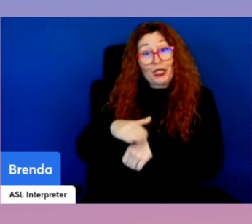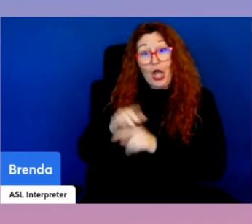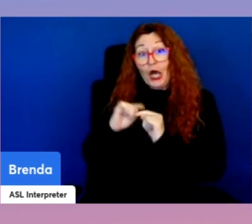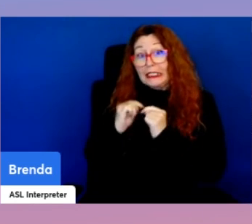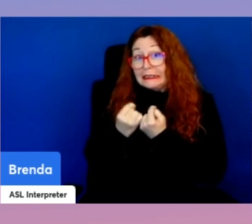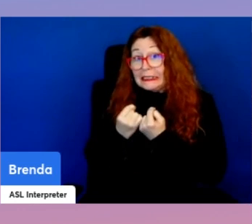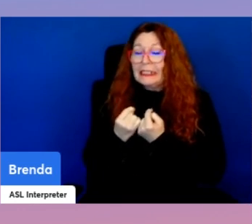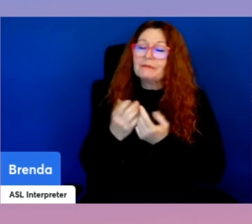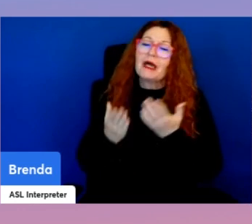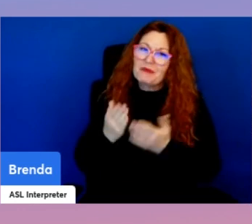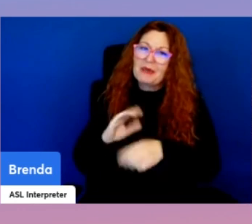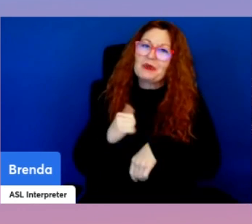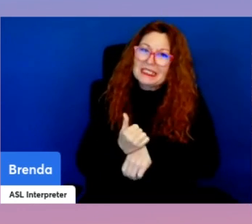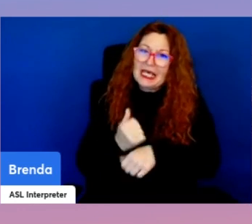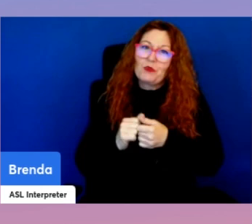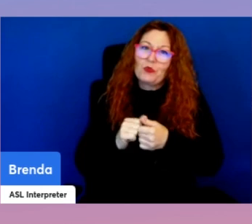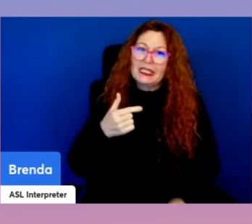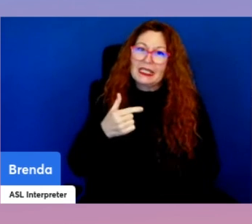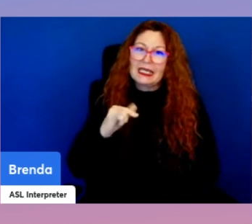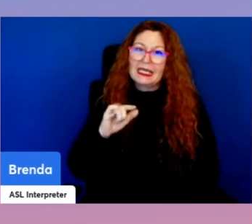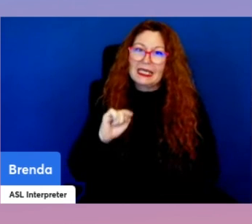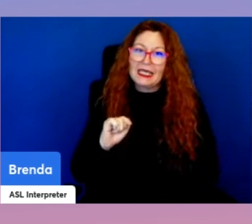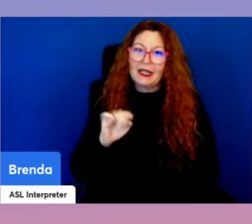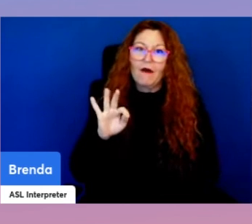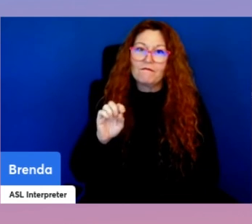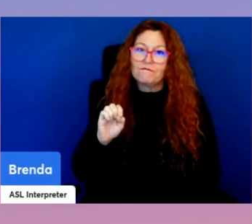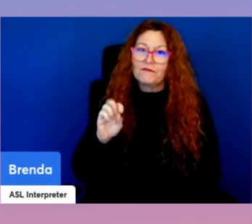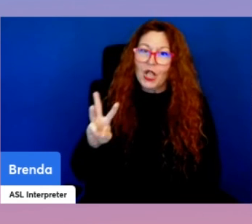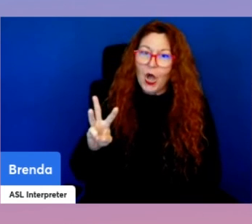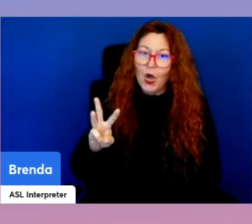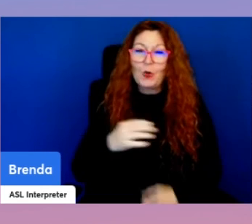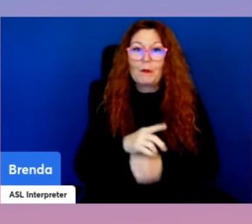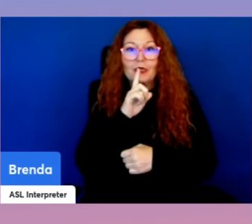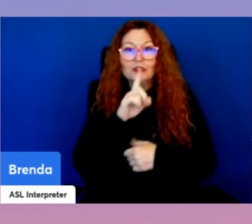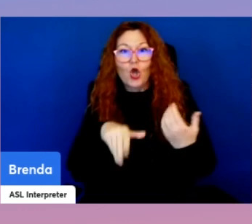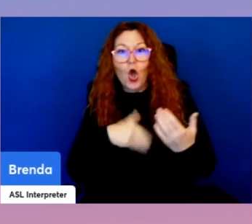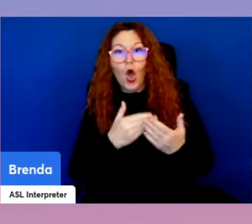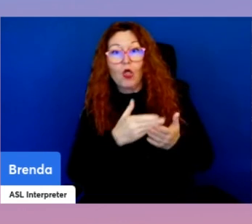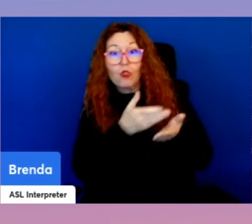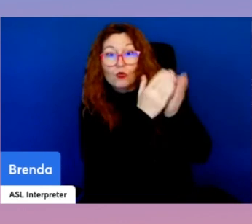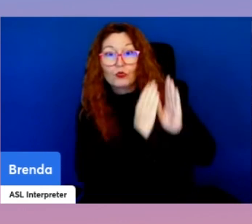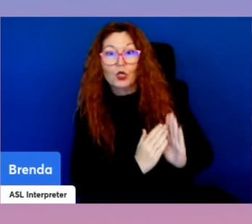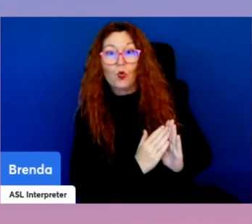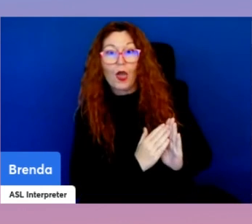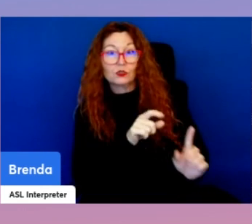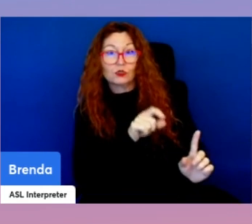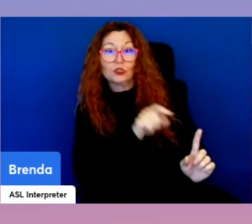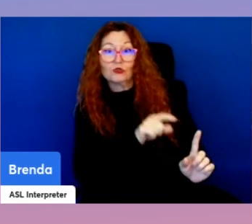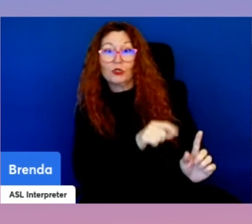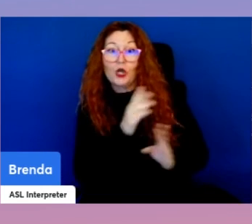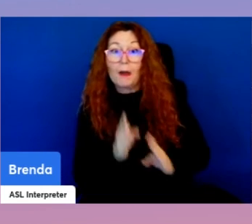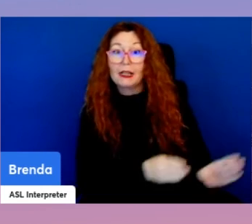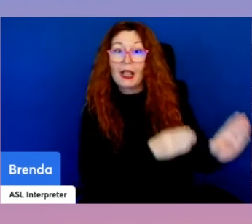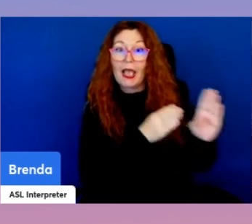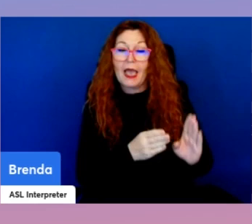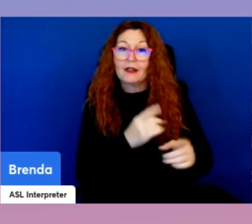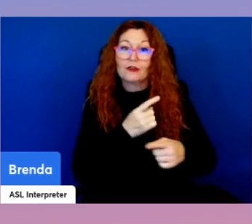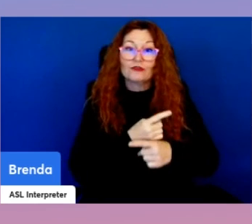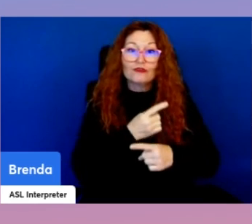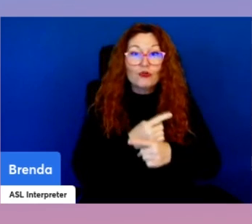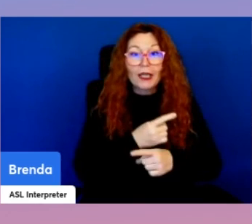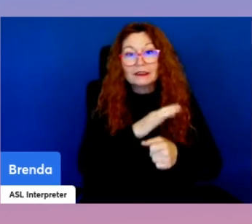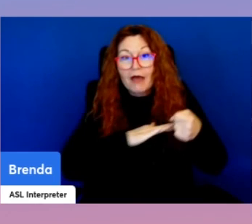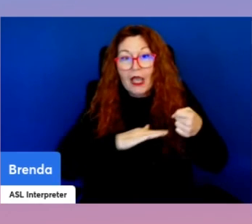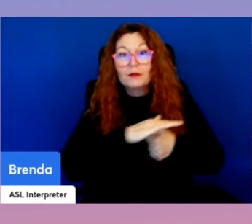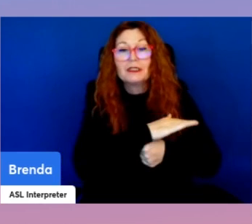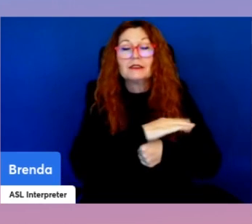Git flow around it, such that the pull requests triggers a plan on the correct environments, and